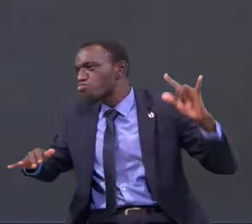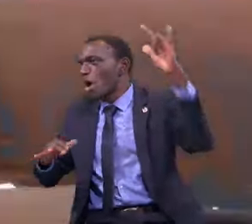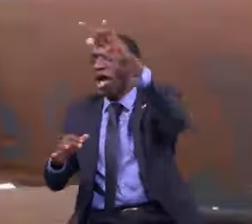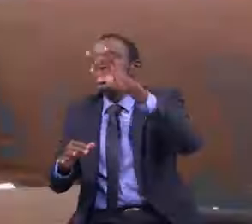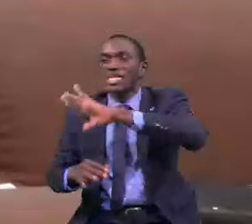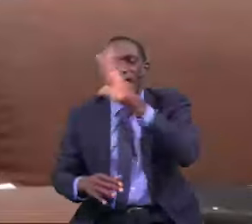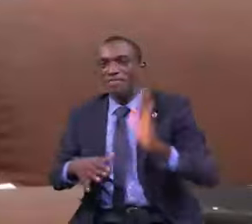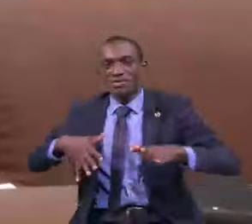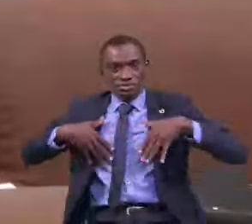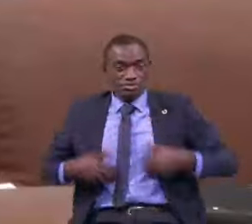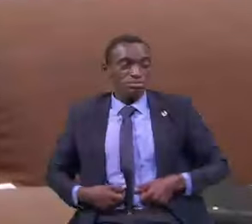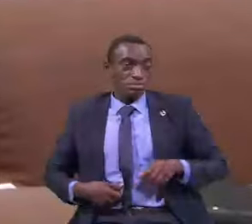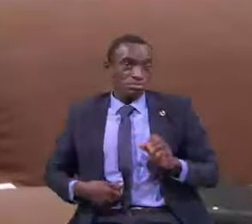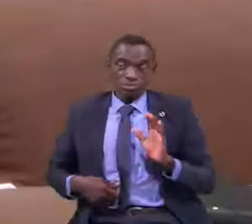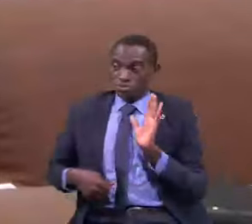their mouth.